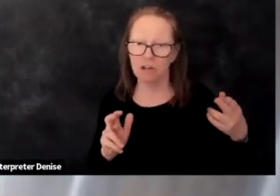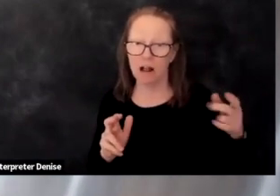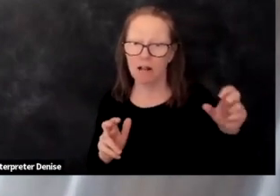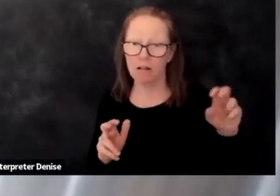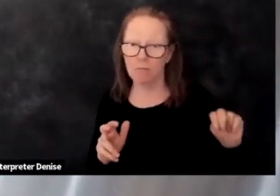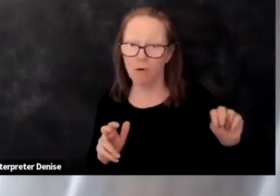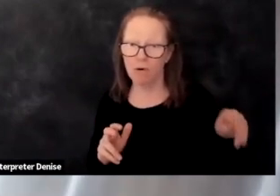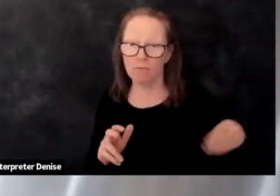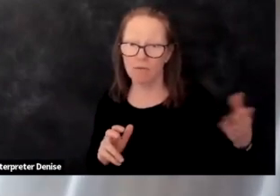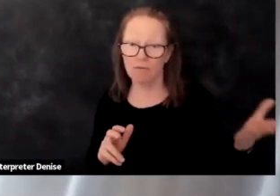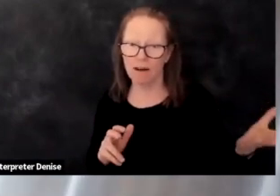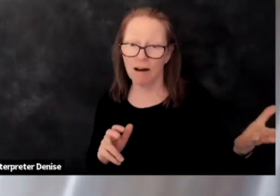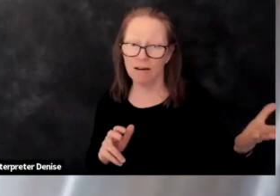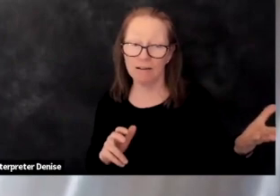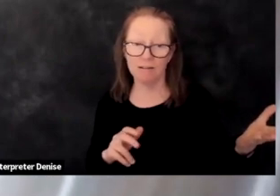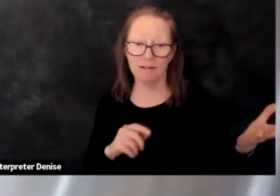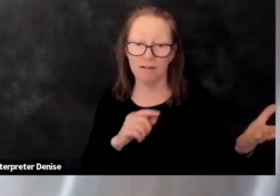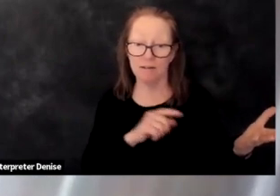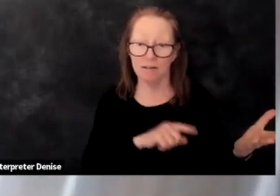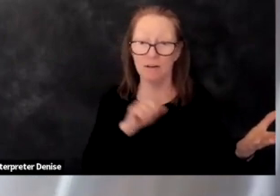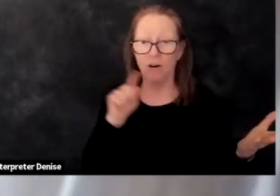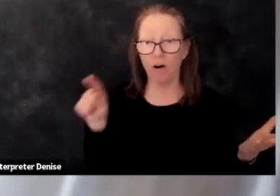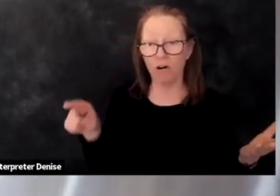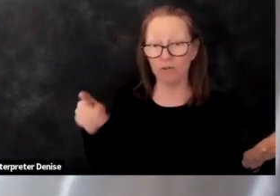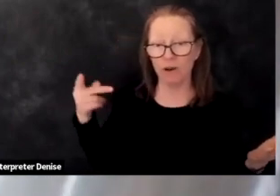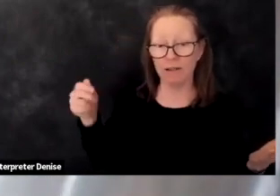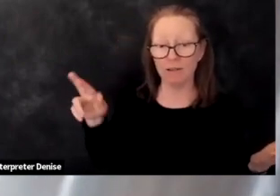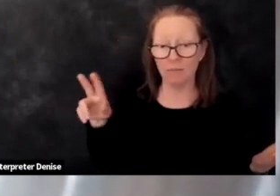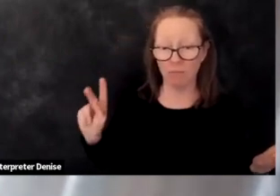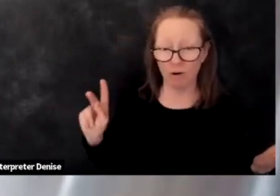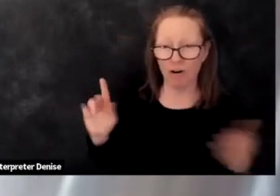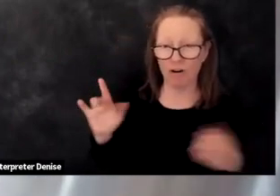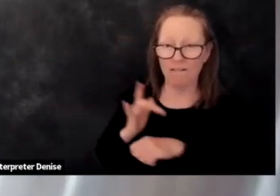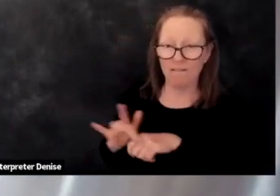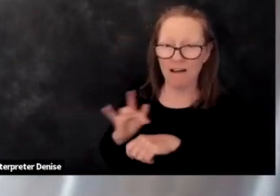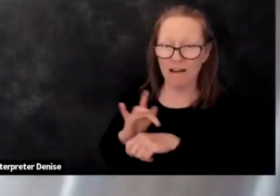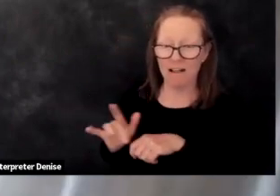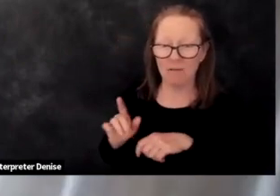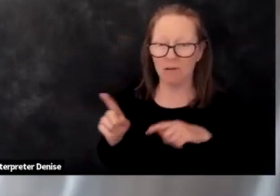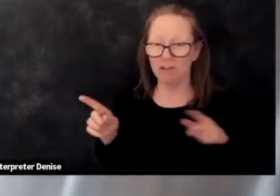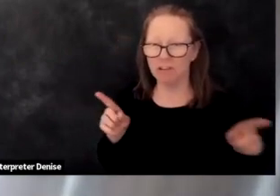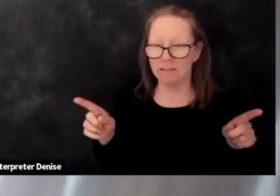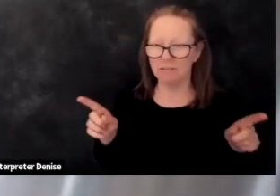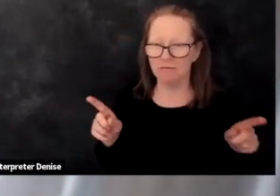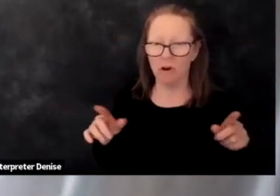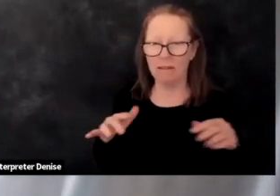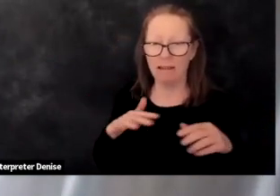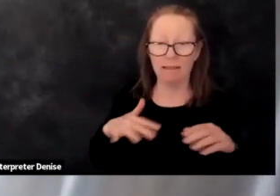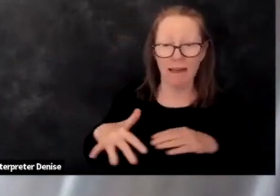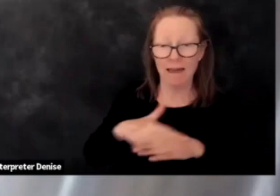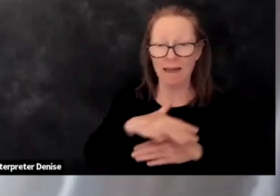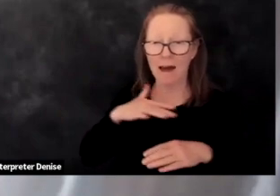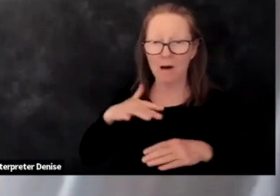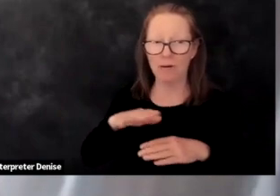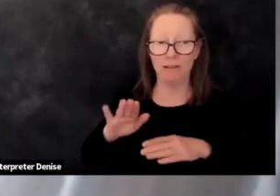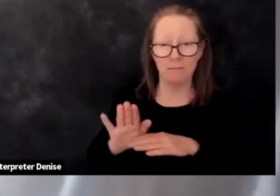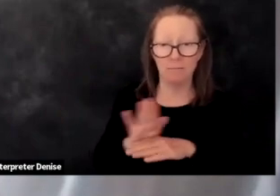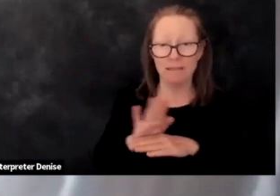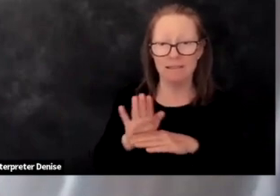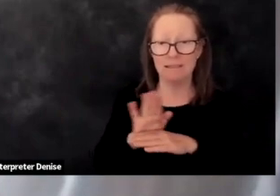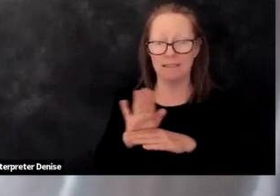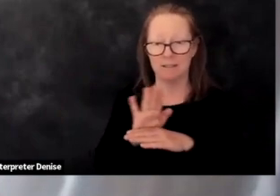and it was also available at the park. So in terms of just the layouts and the busyness, that, if